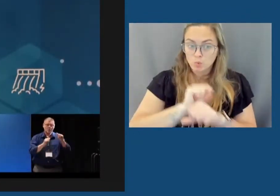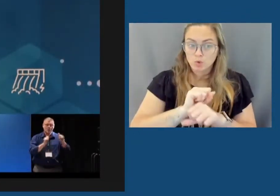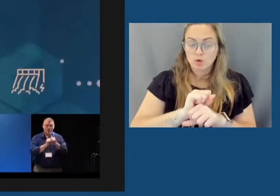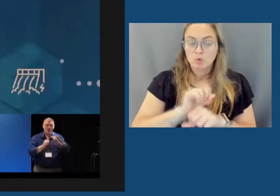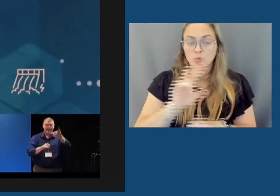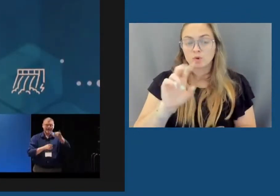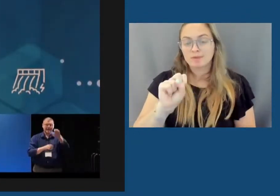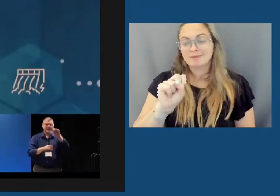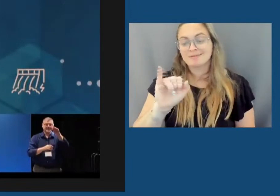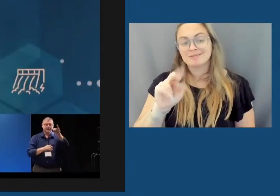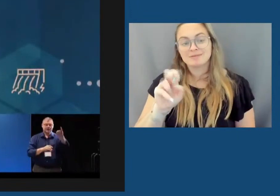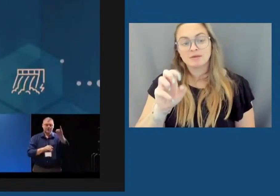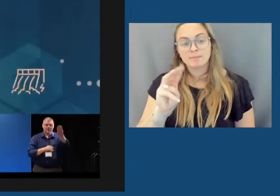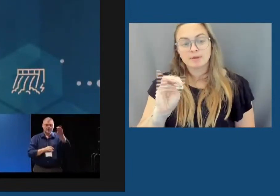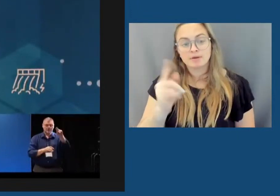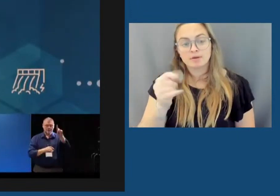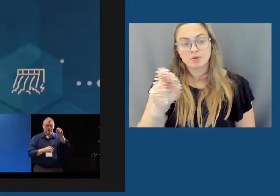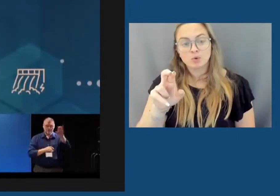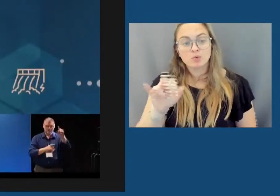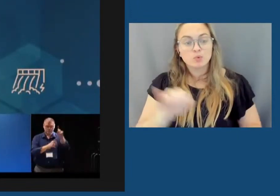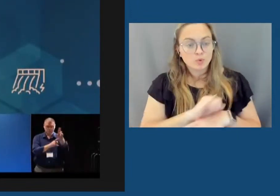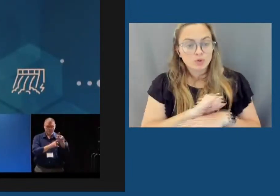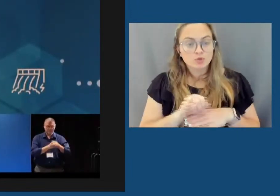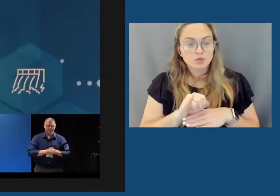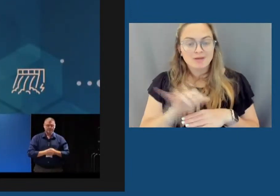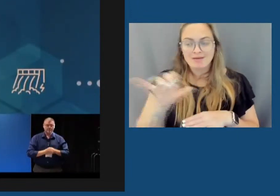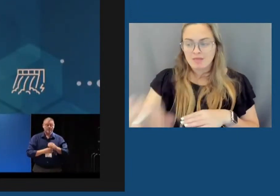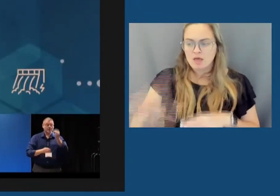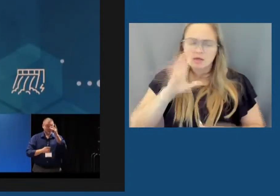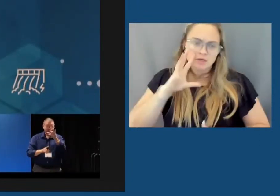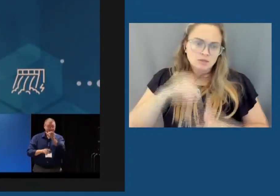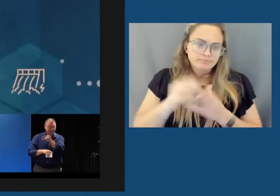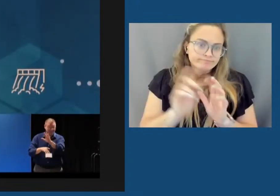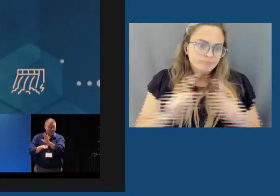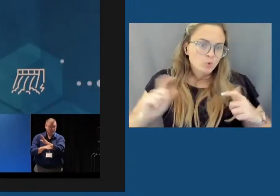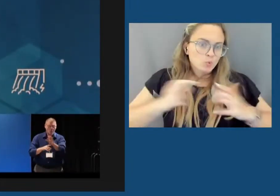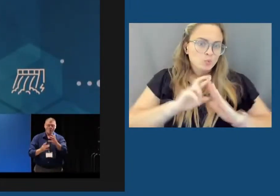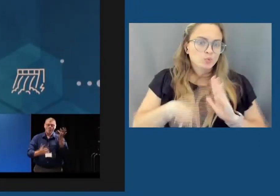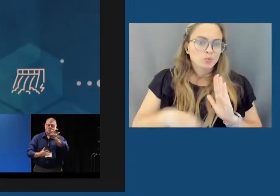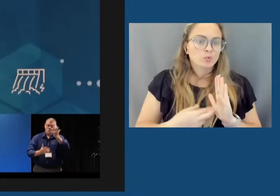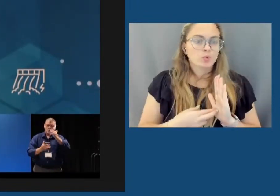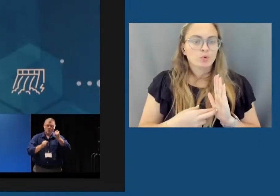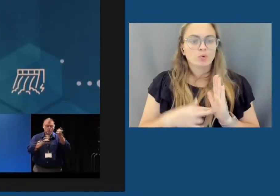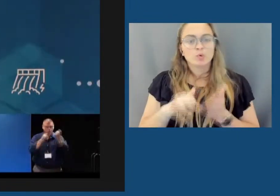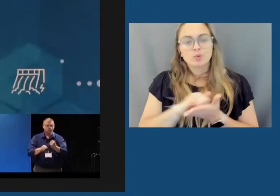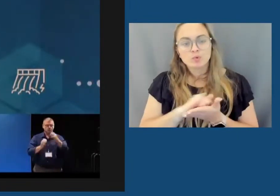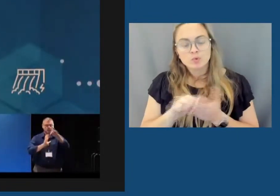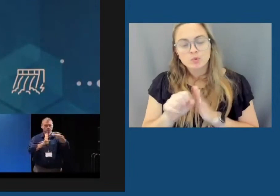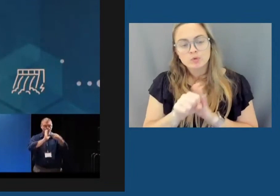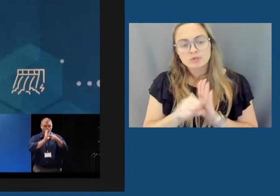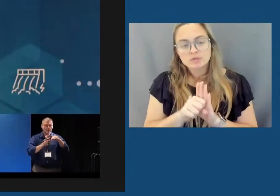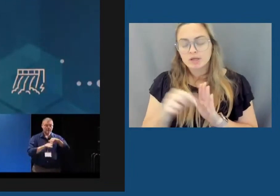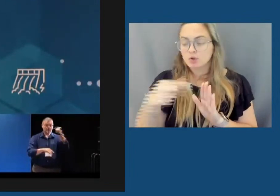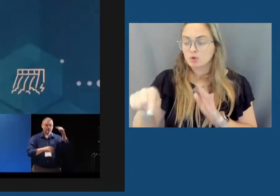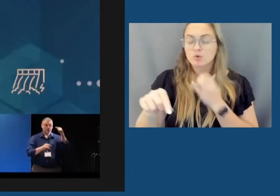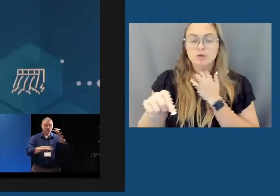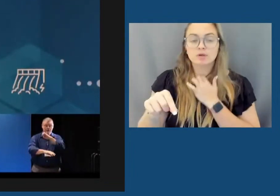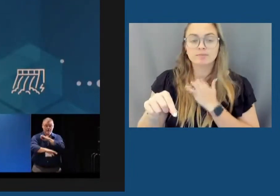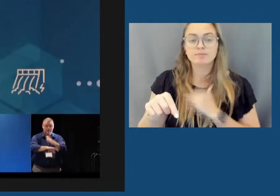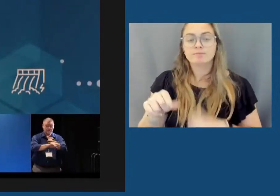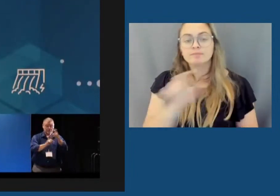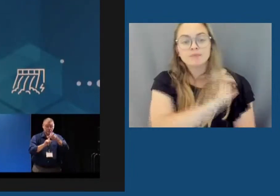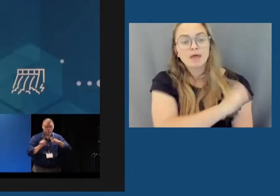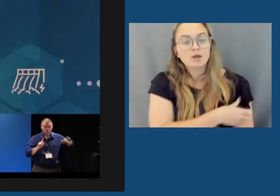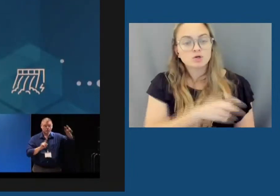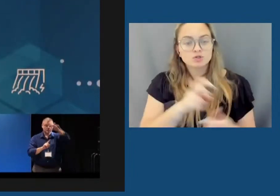industry. The industry plays a major role in New York State's green energy transition and is a